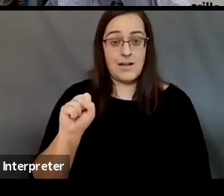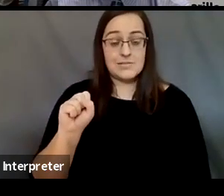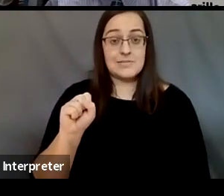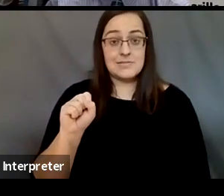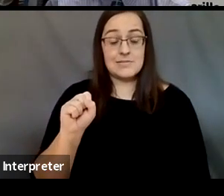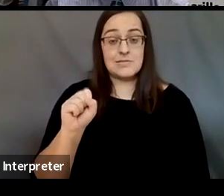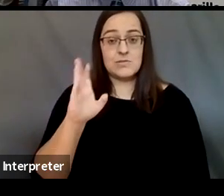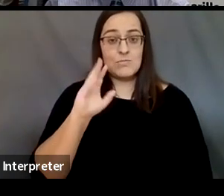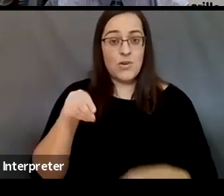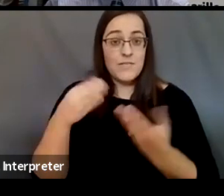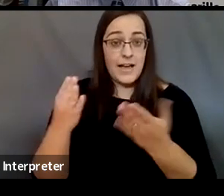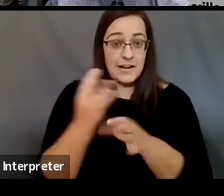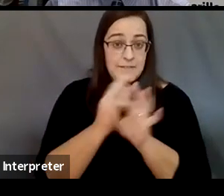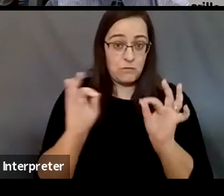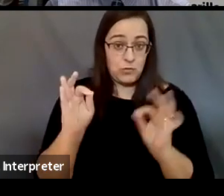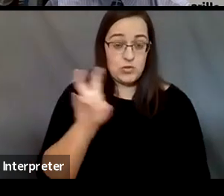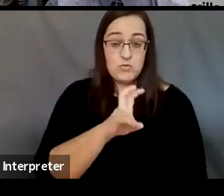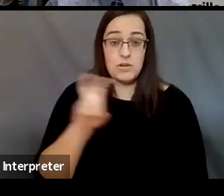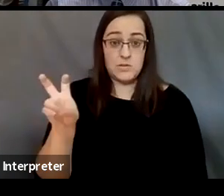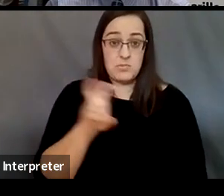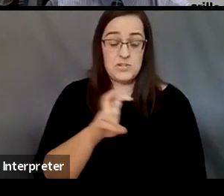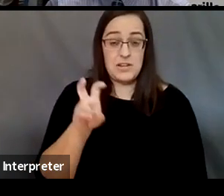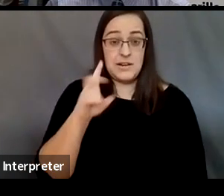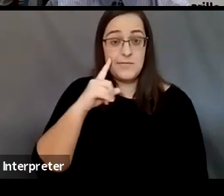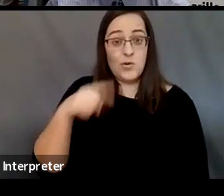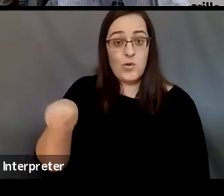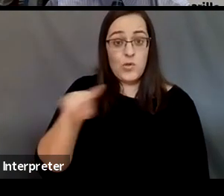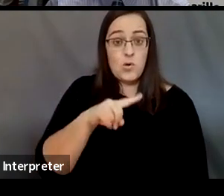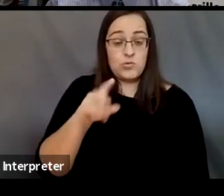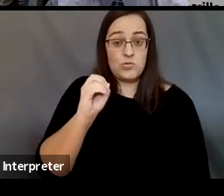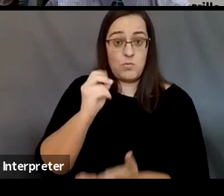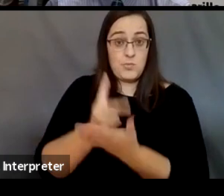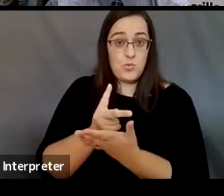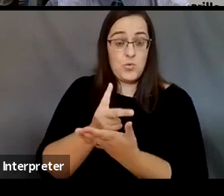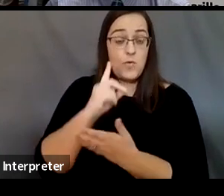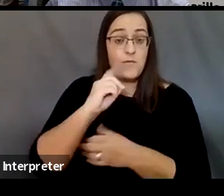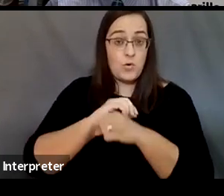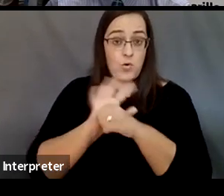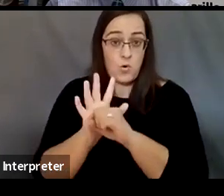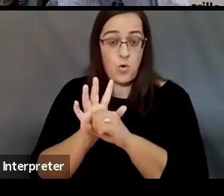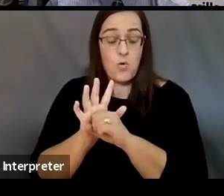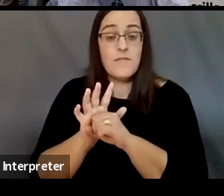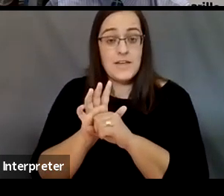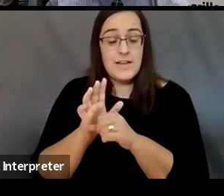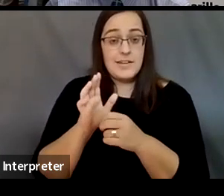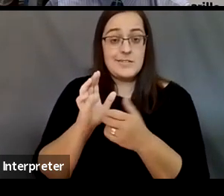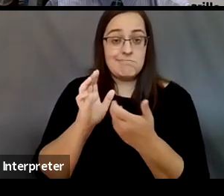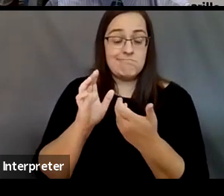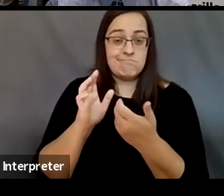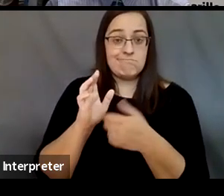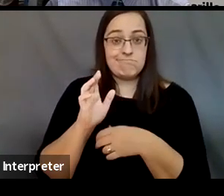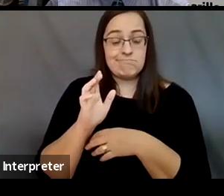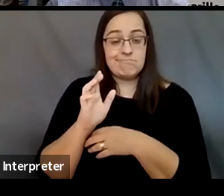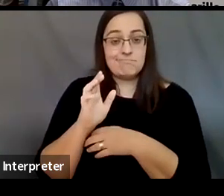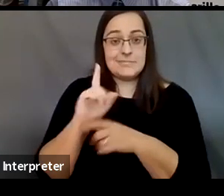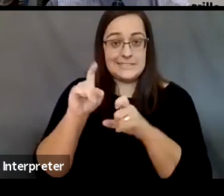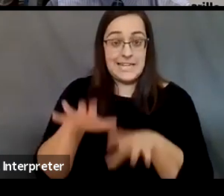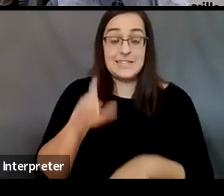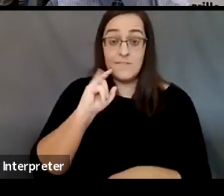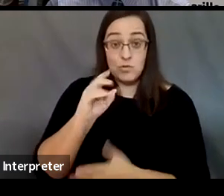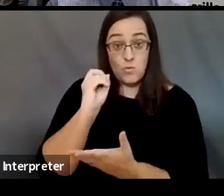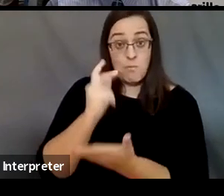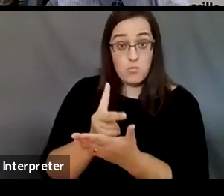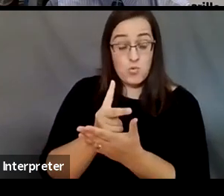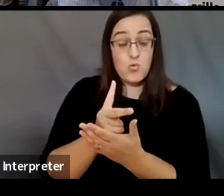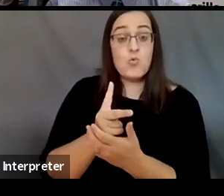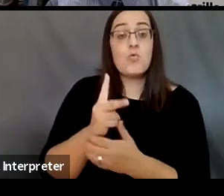providing free transportation for individuals approved for a COVID-19 test by the Amarillo Public Health Department. If you're approved for testing,